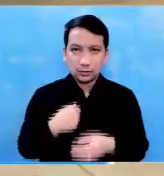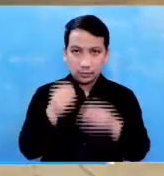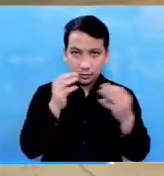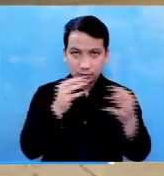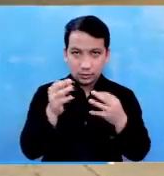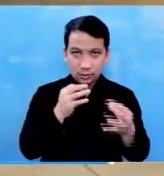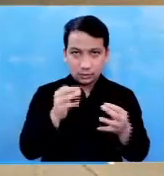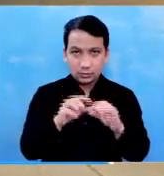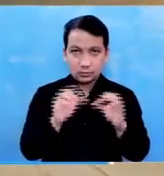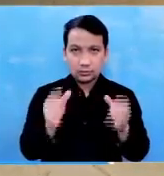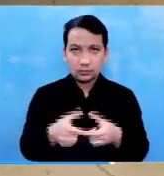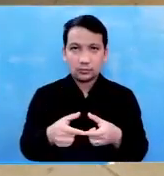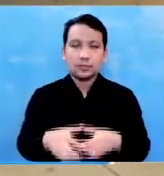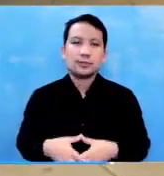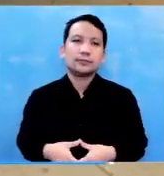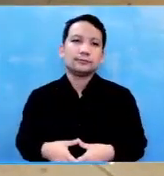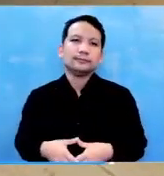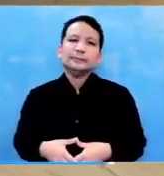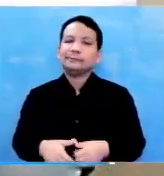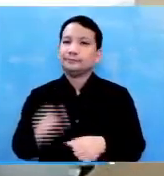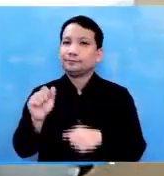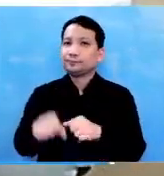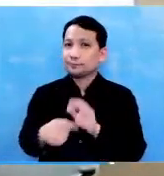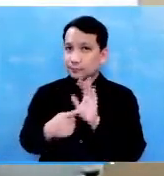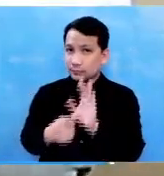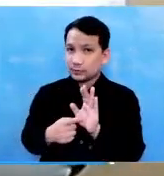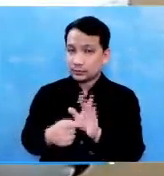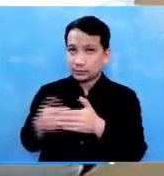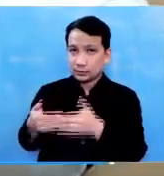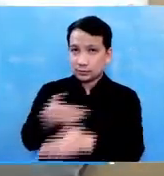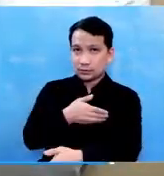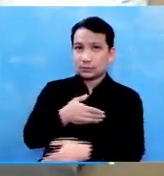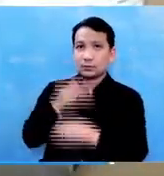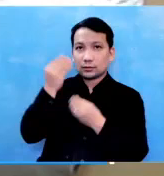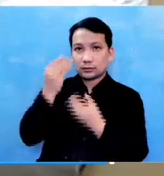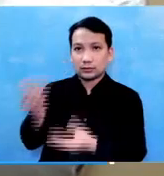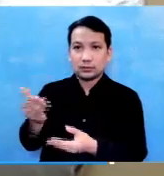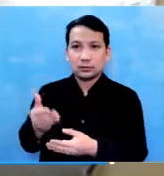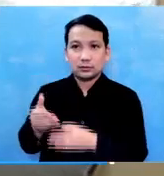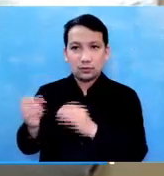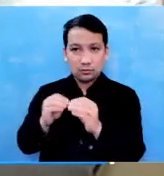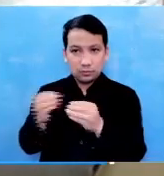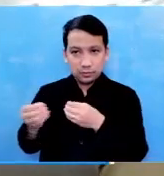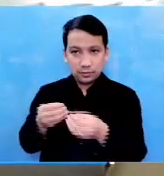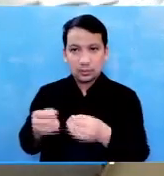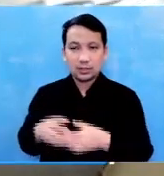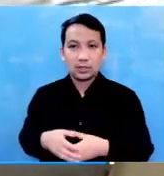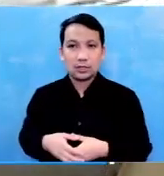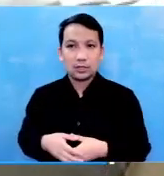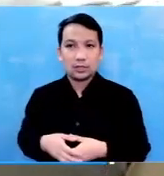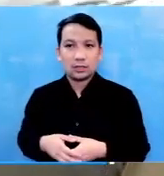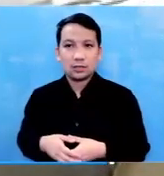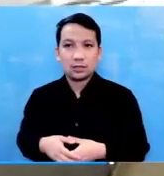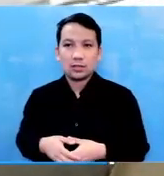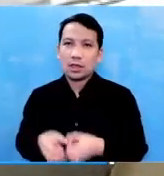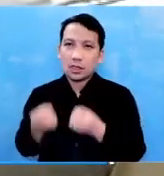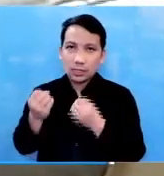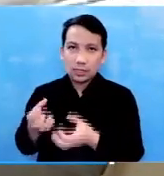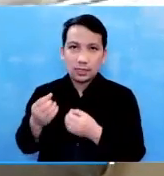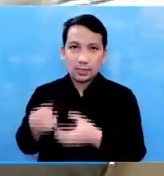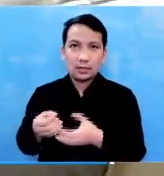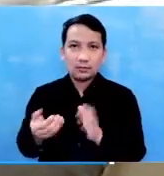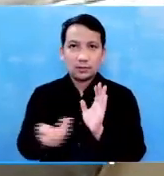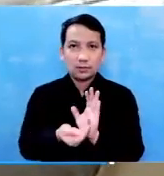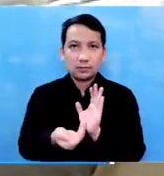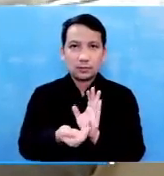Syndicate. Mm-hmm. And based on the previous intelligence operations, marami pong ebidensya